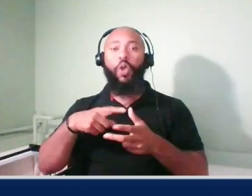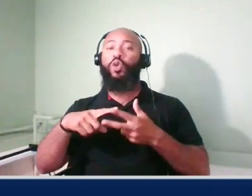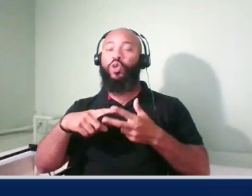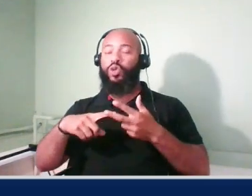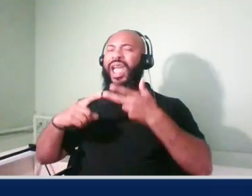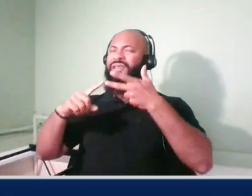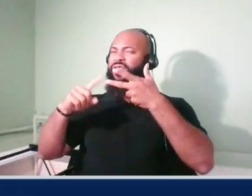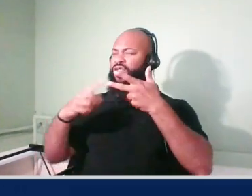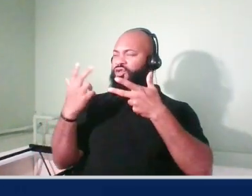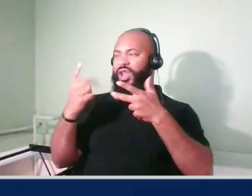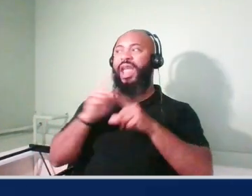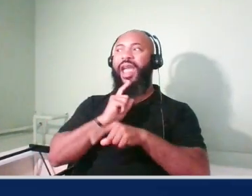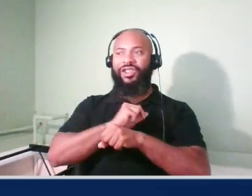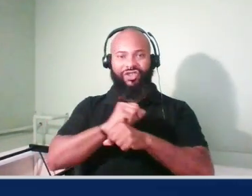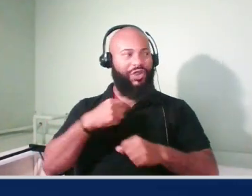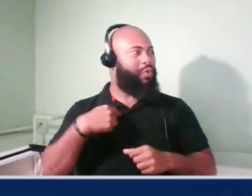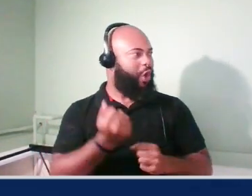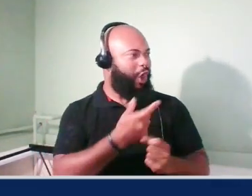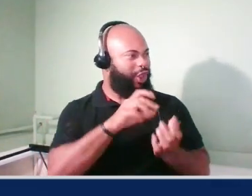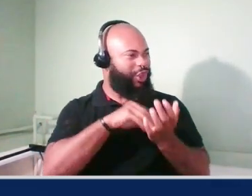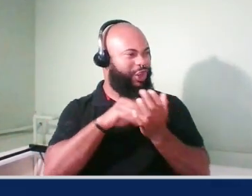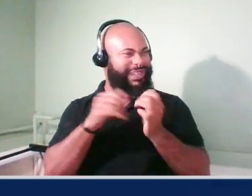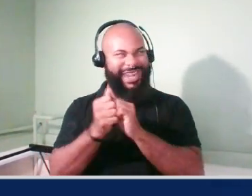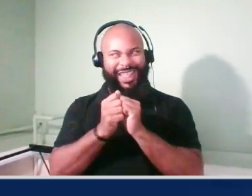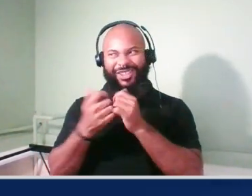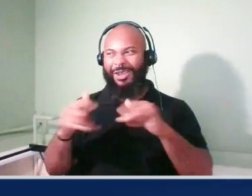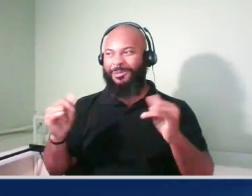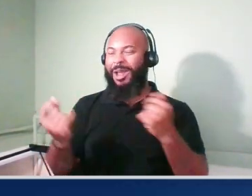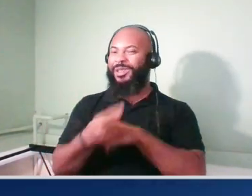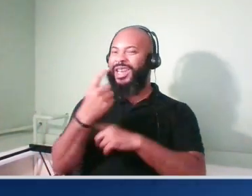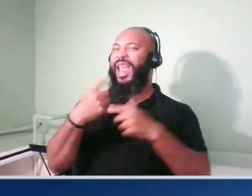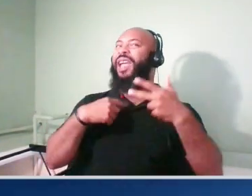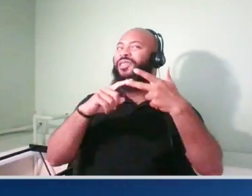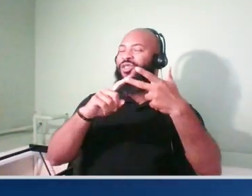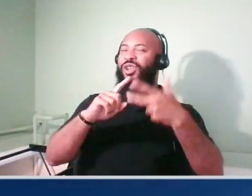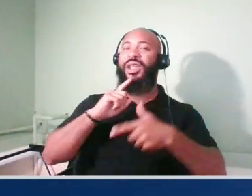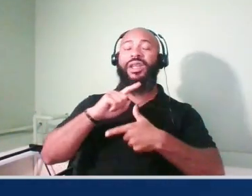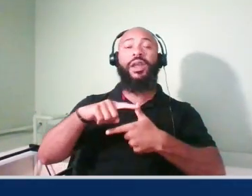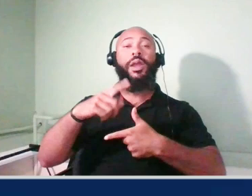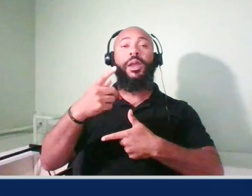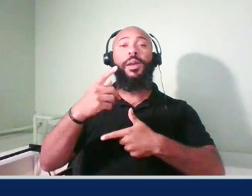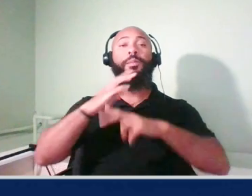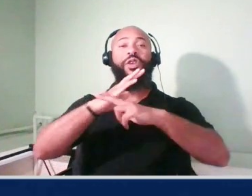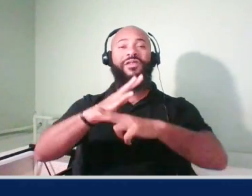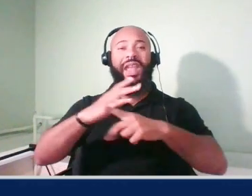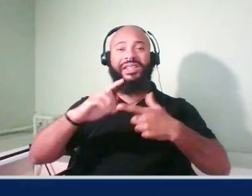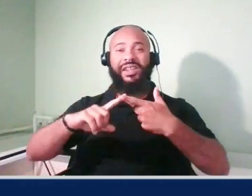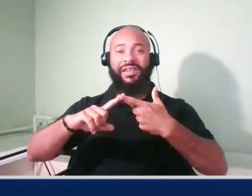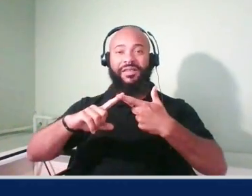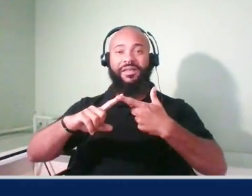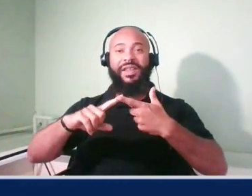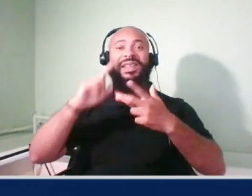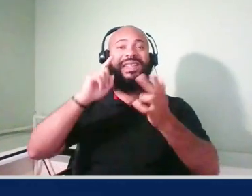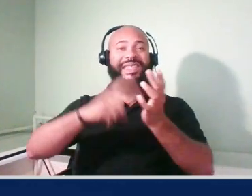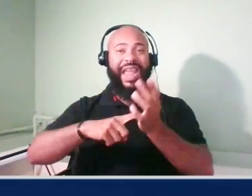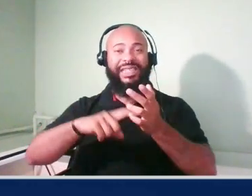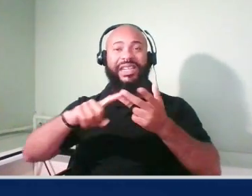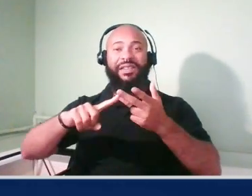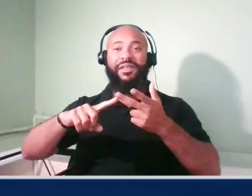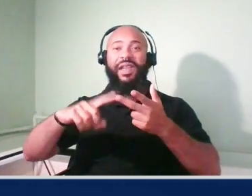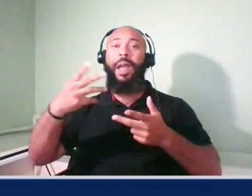all learning here today at the same time together. Yeah, right. Yeah. Yeah, so preventive, detective, and proactive. There you go. Okay. And in